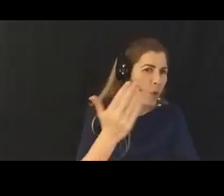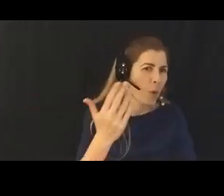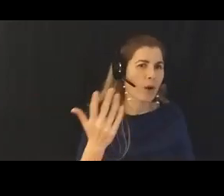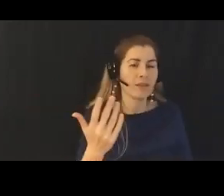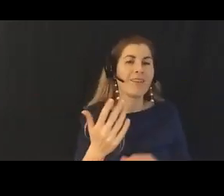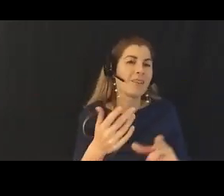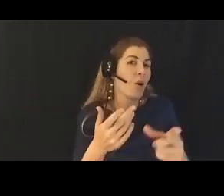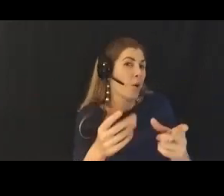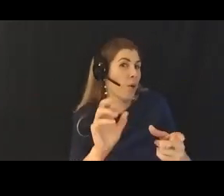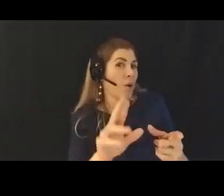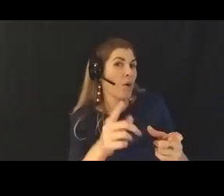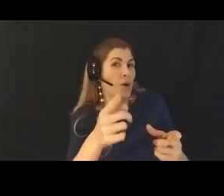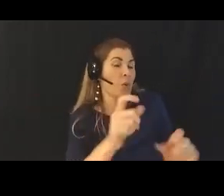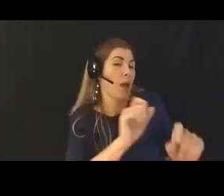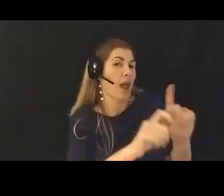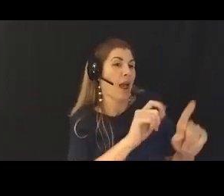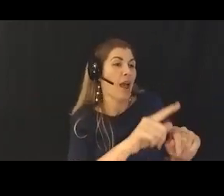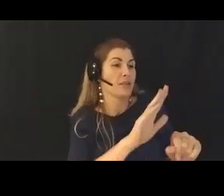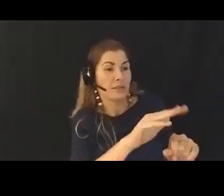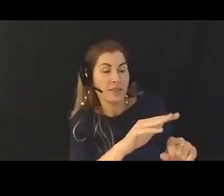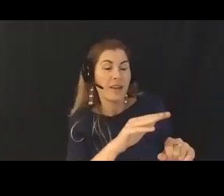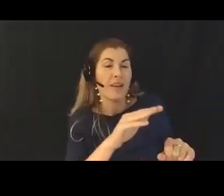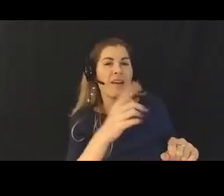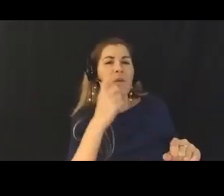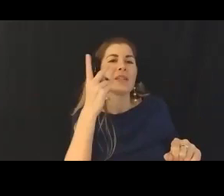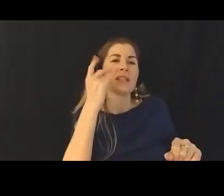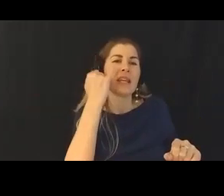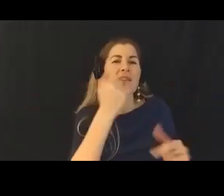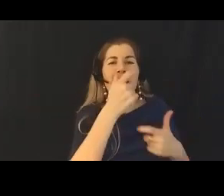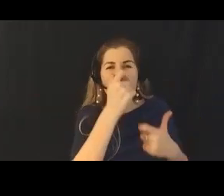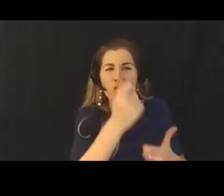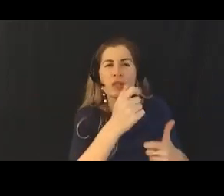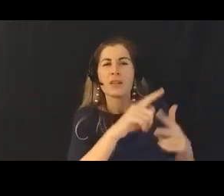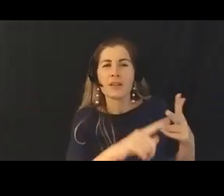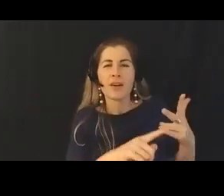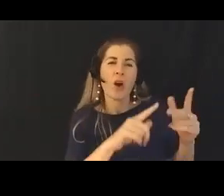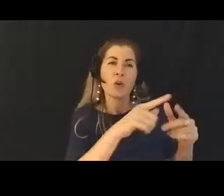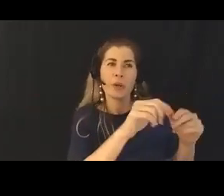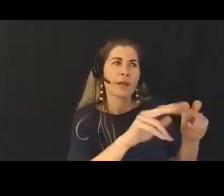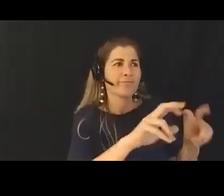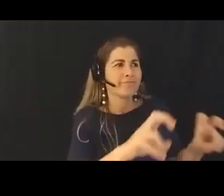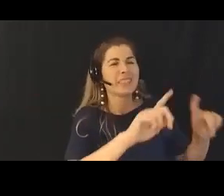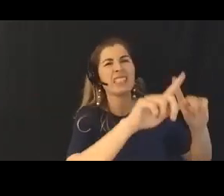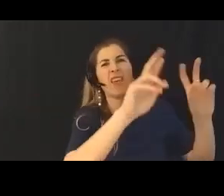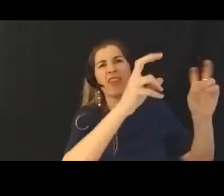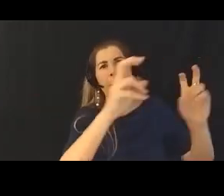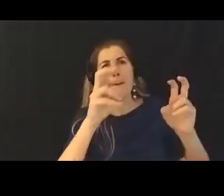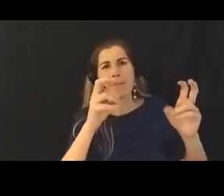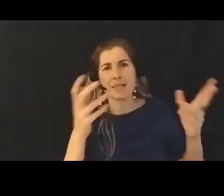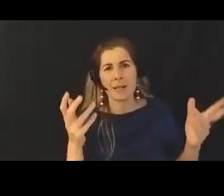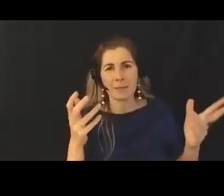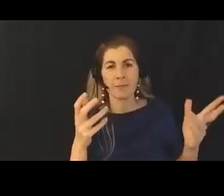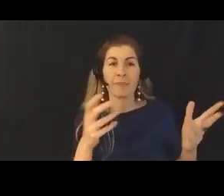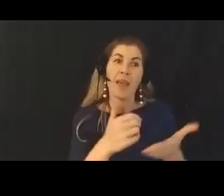I said, to get to know the group. And you can do it to explore different types of themes of all sorts. What I love about that is it introduces